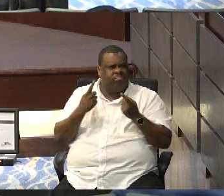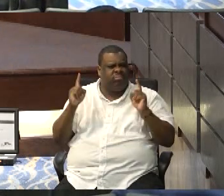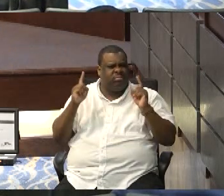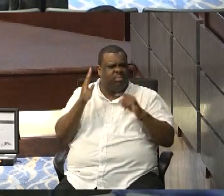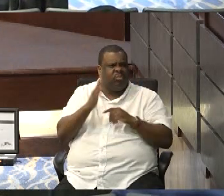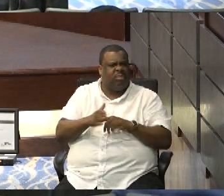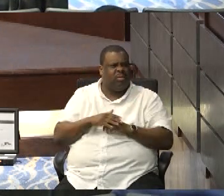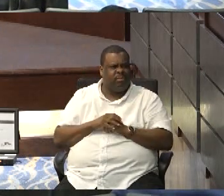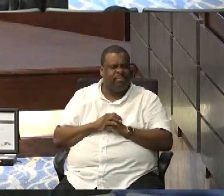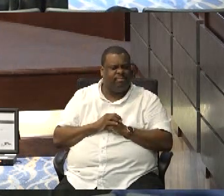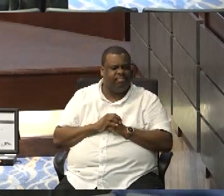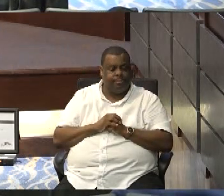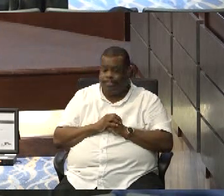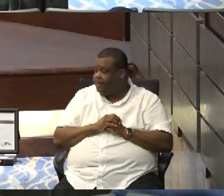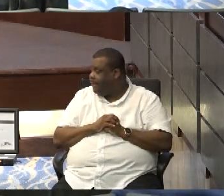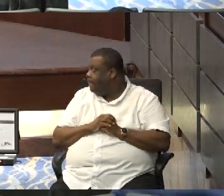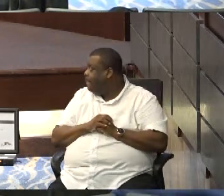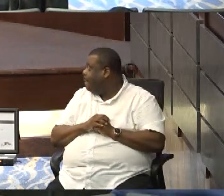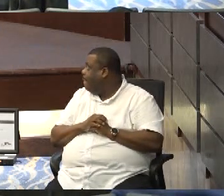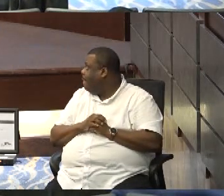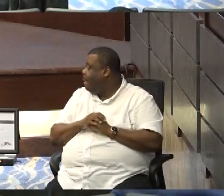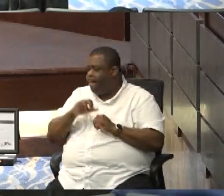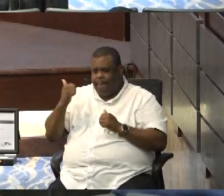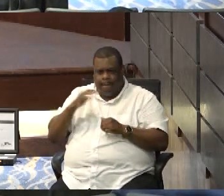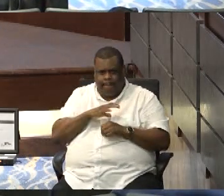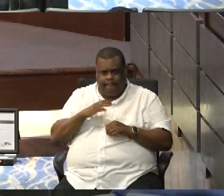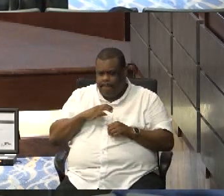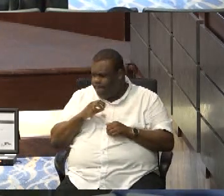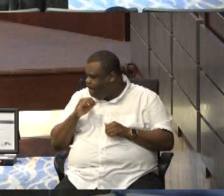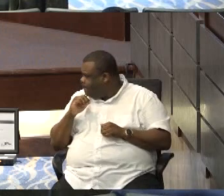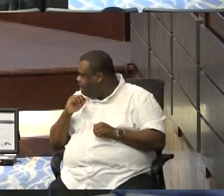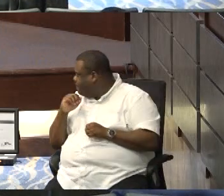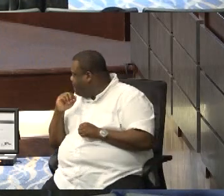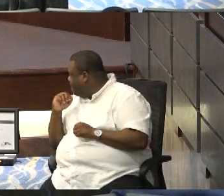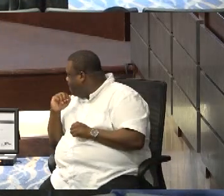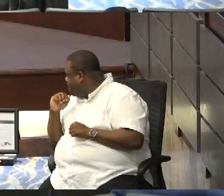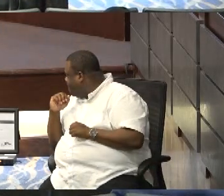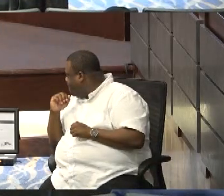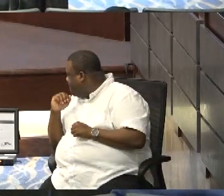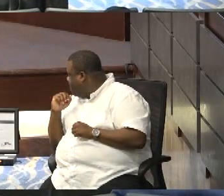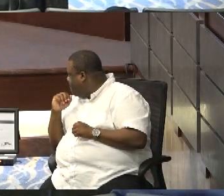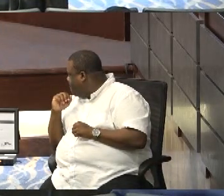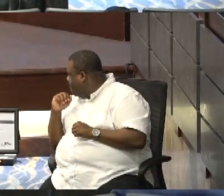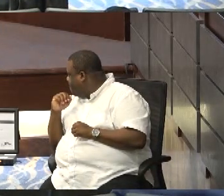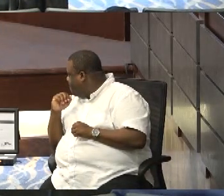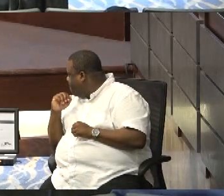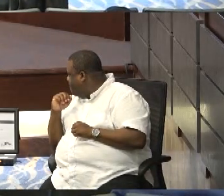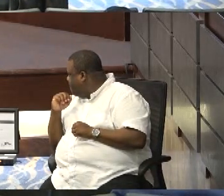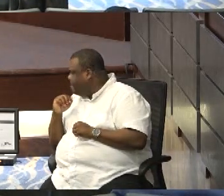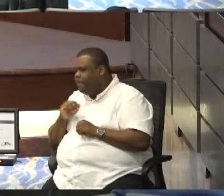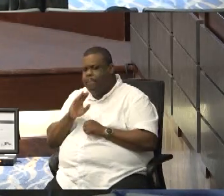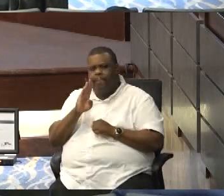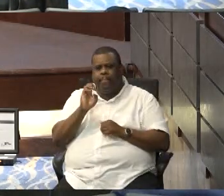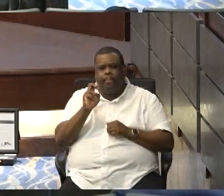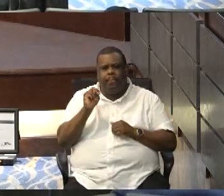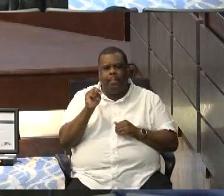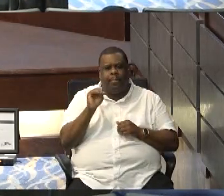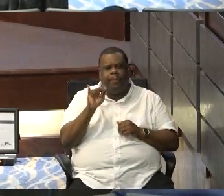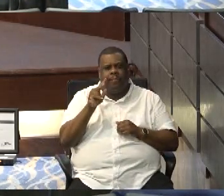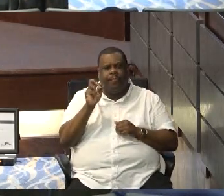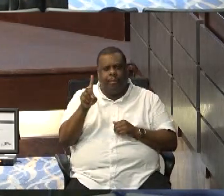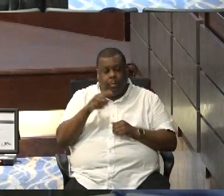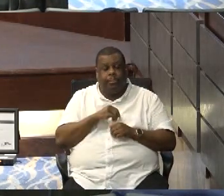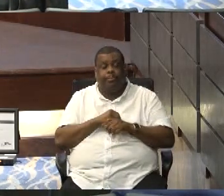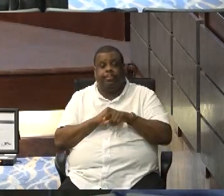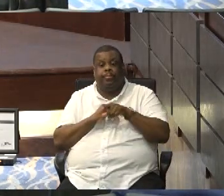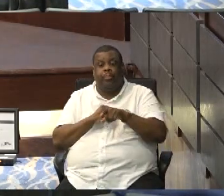Is in line with Jim's comments, Amy, is that how the conversation's been going, and that's how y'all have made some